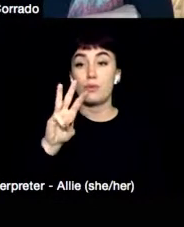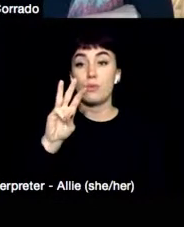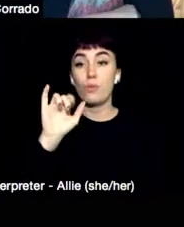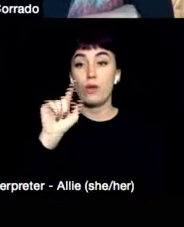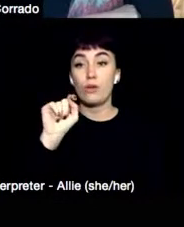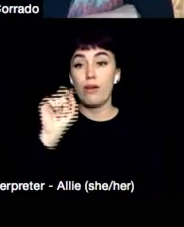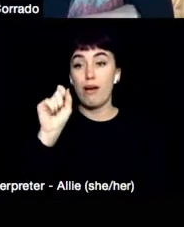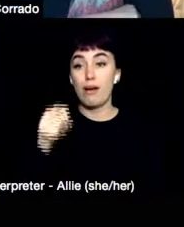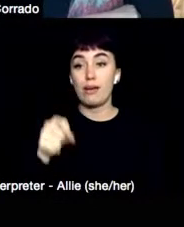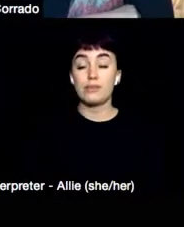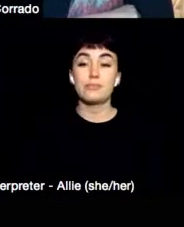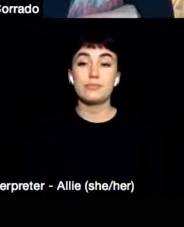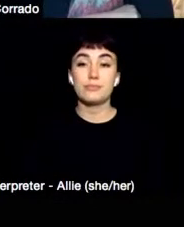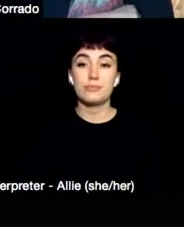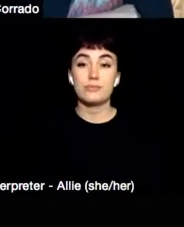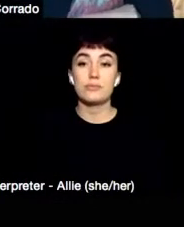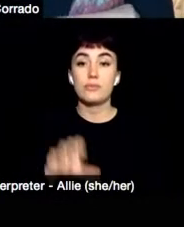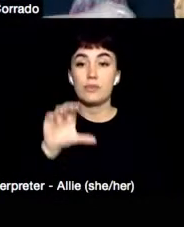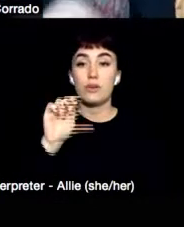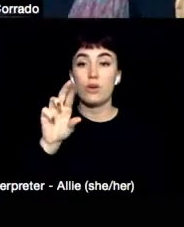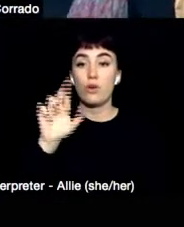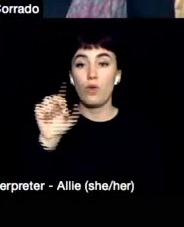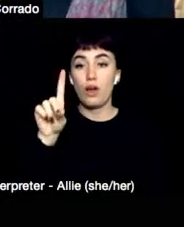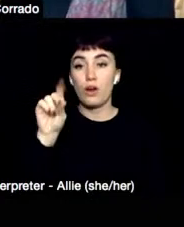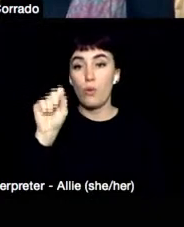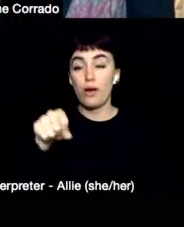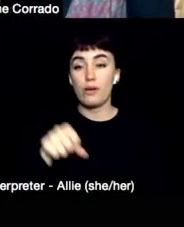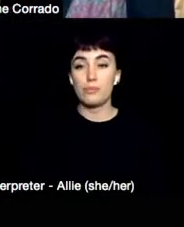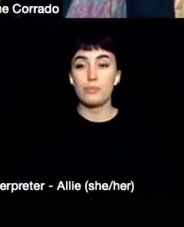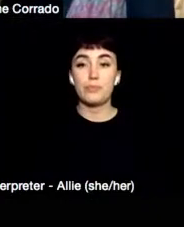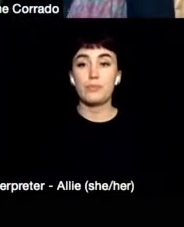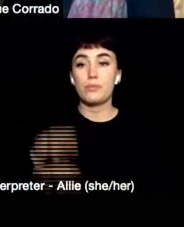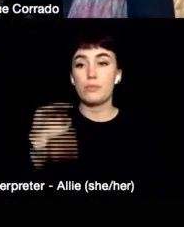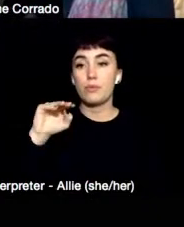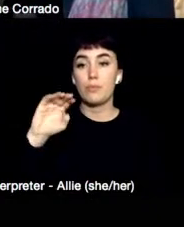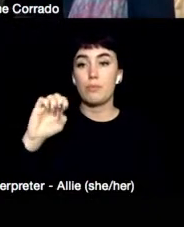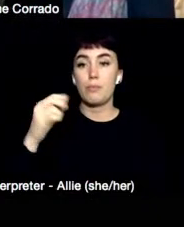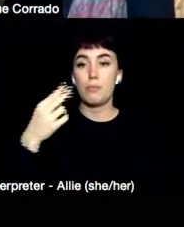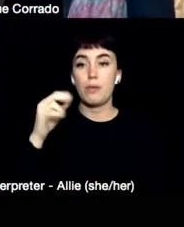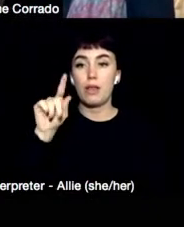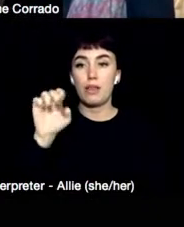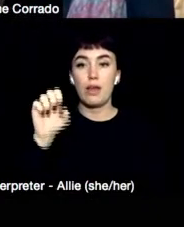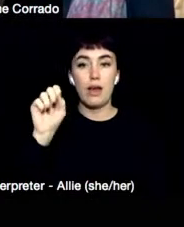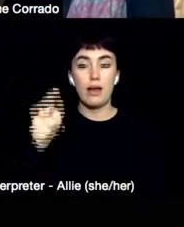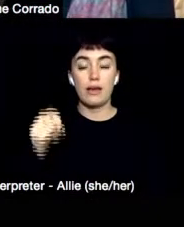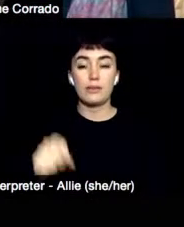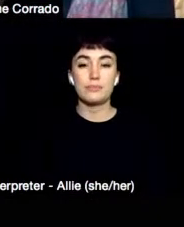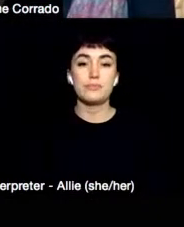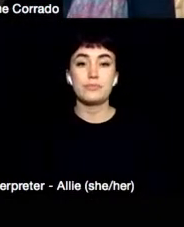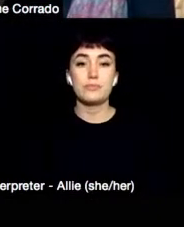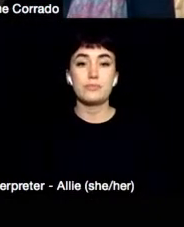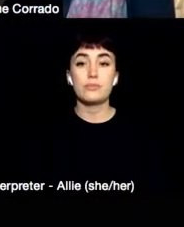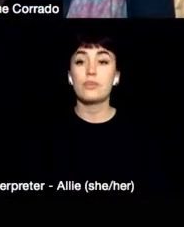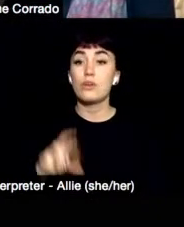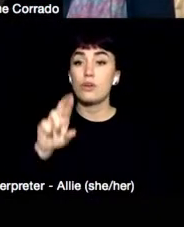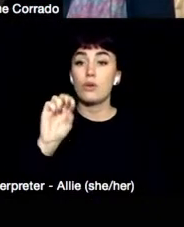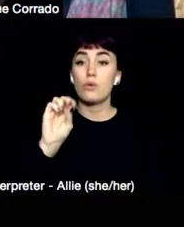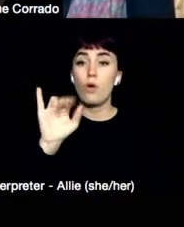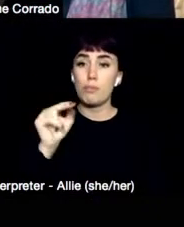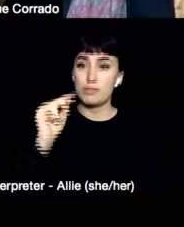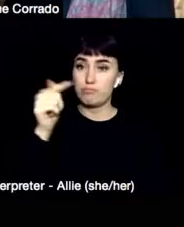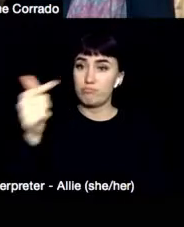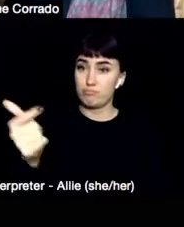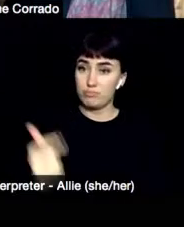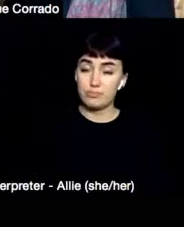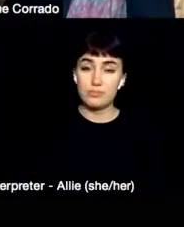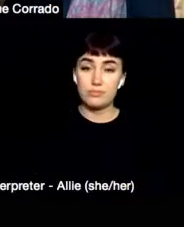Wilt, Aye. Councilmember Corrado, Aye. Supervisor Maley. Aye. Robin, why don't you take the next one,